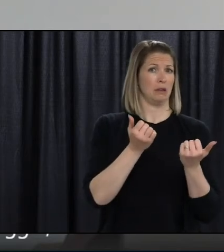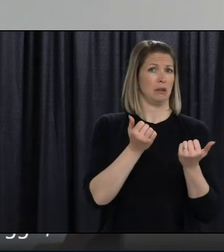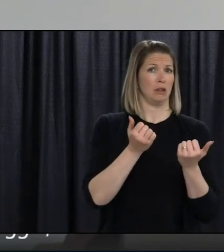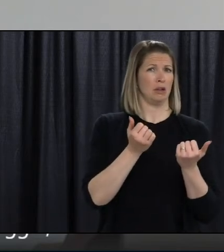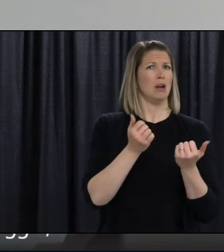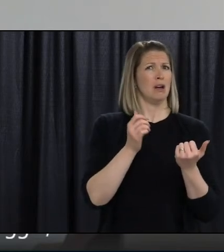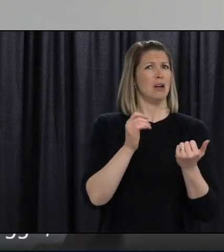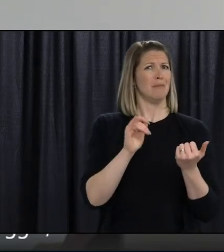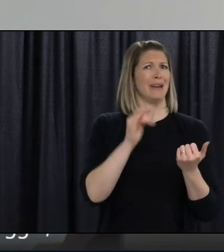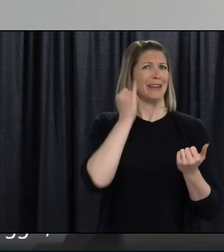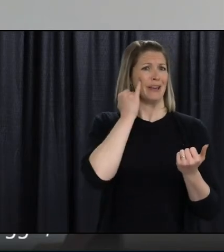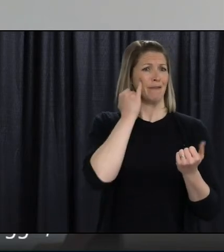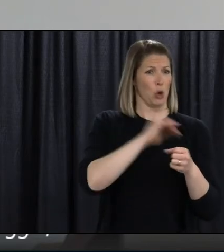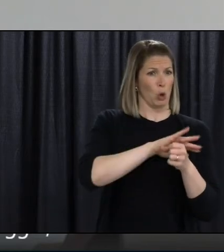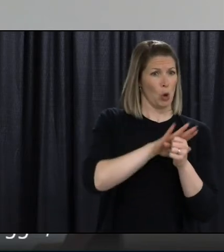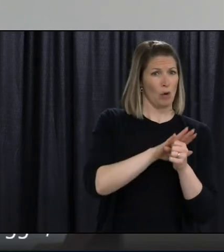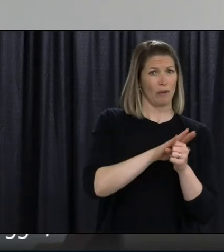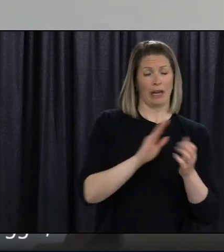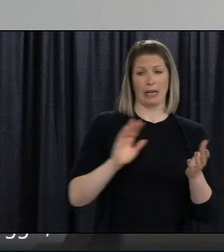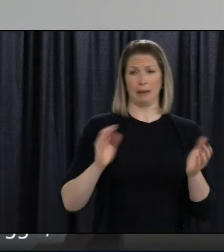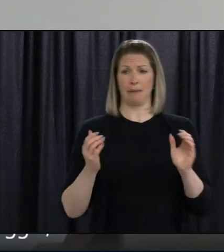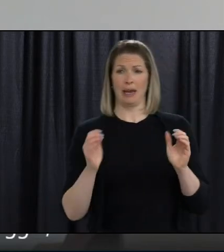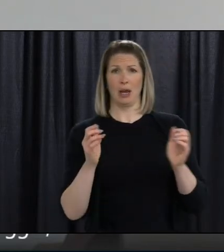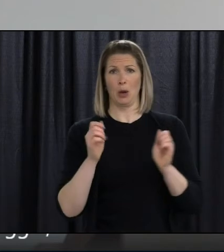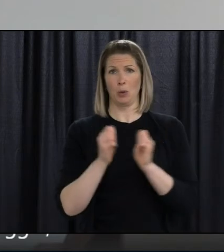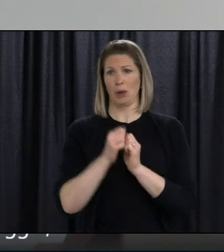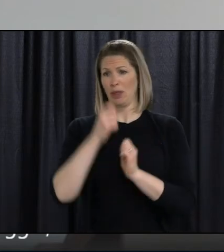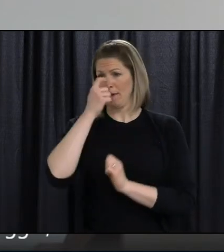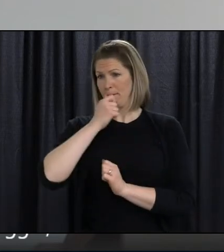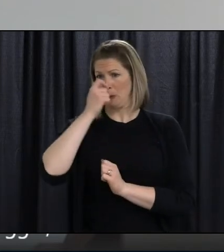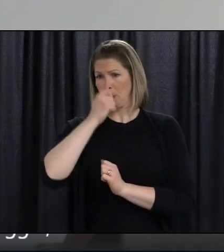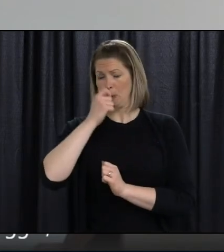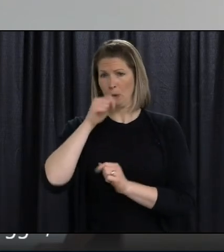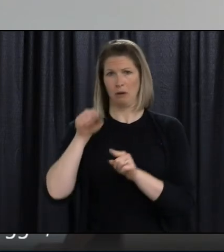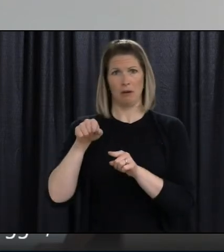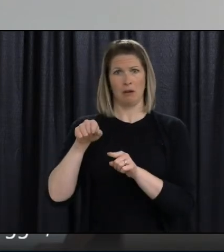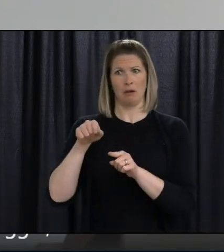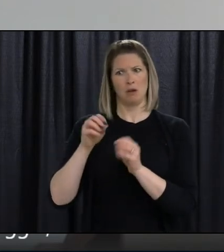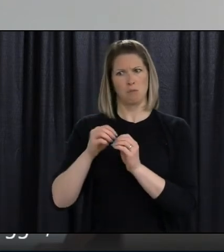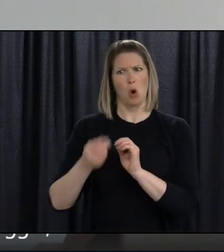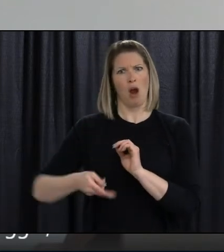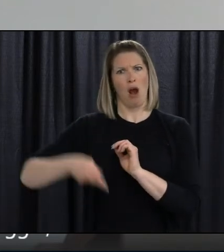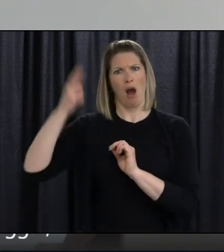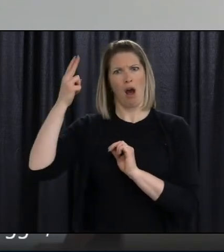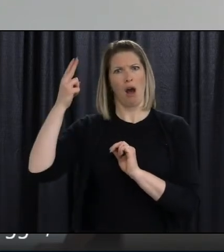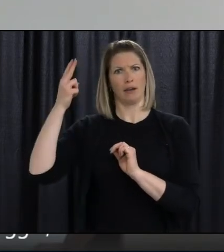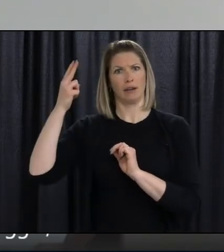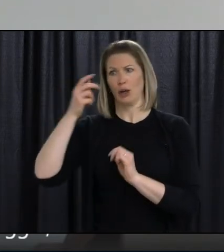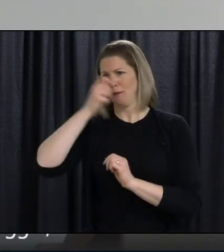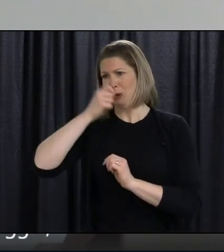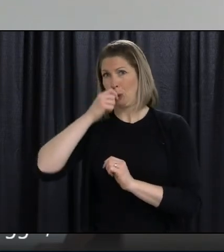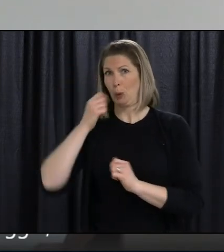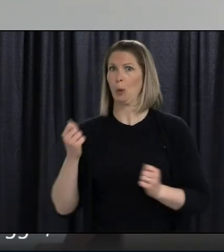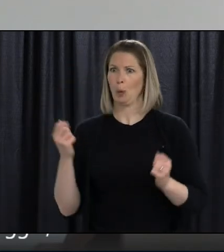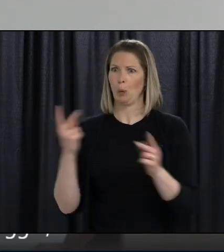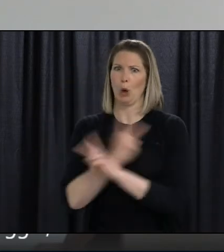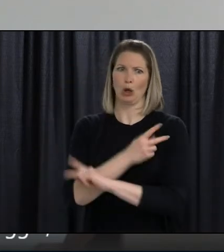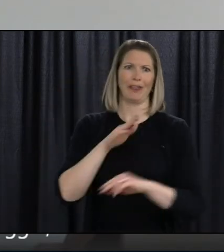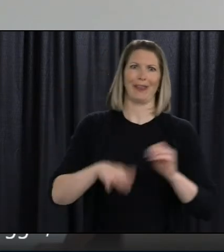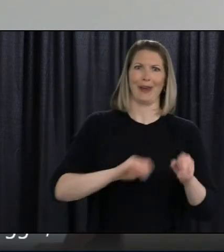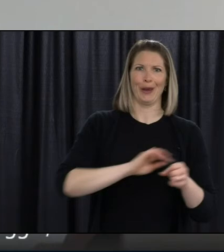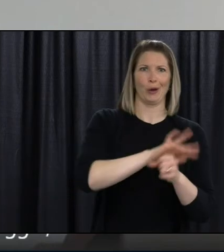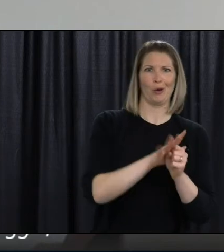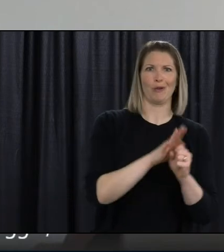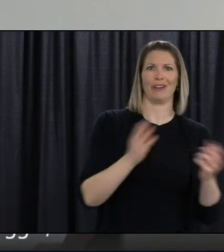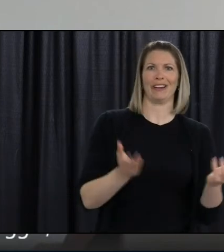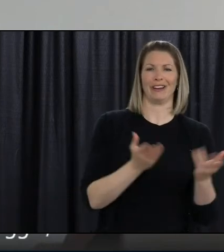flu in the hospital. So how do we balance this? We did very well, and it goes right back to that comment from